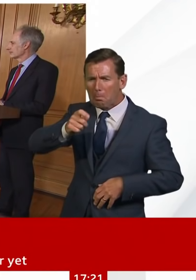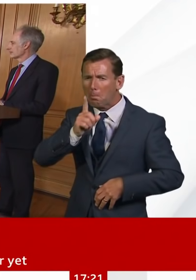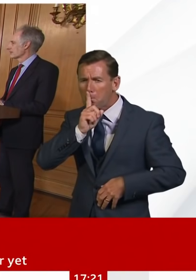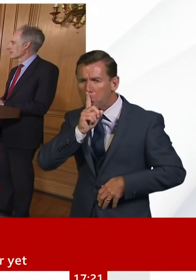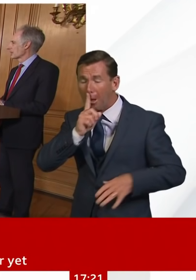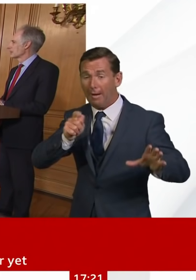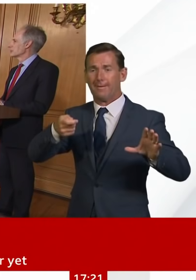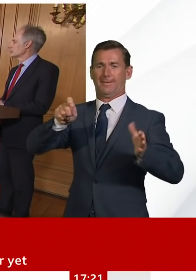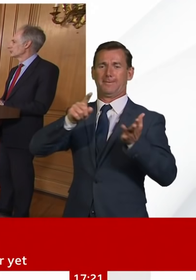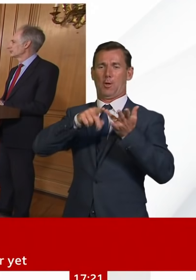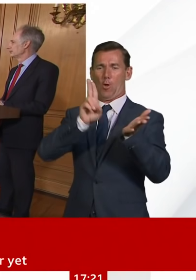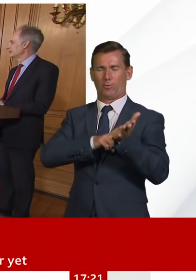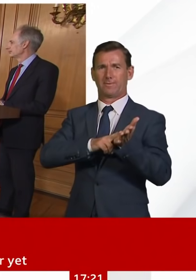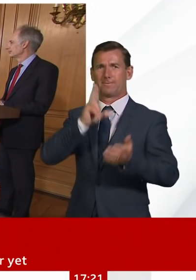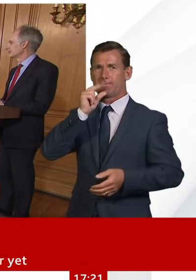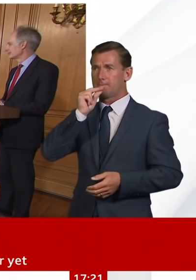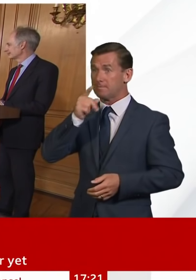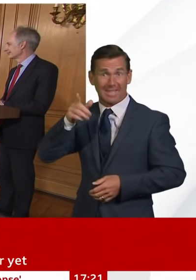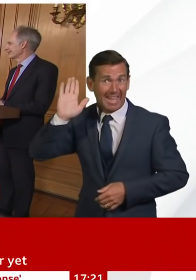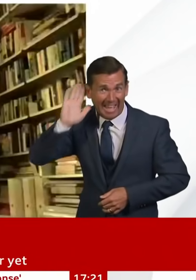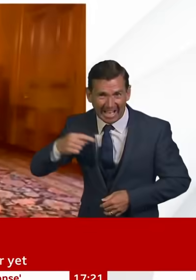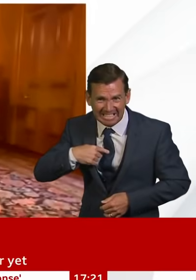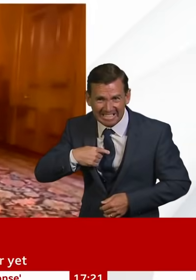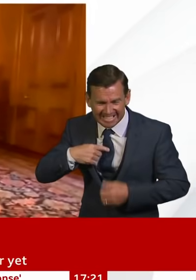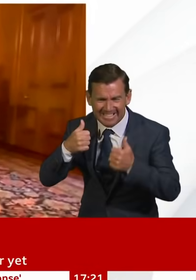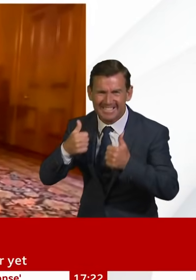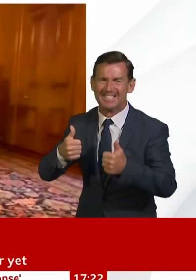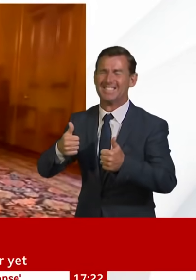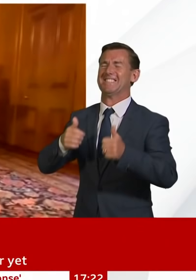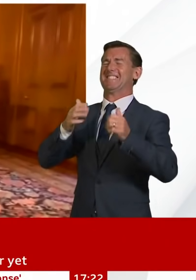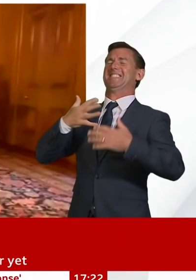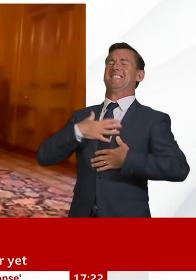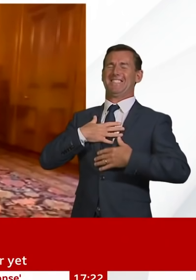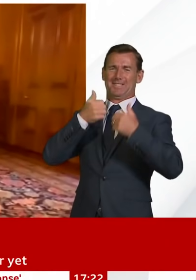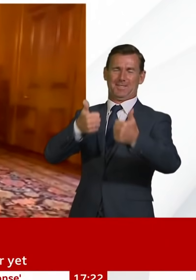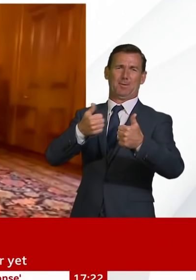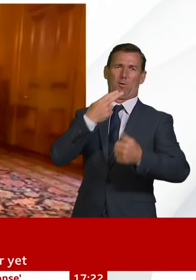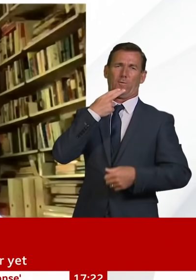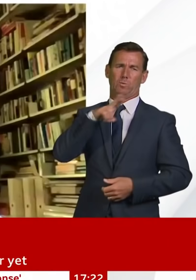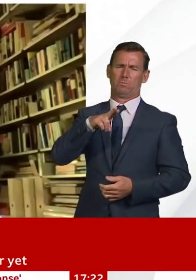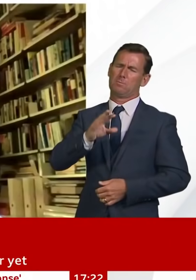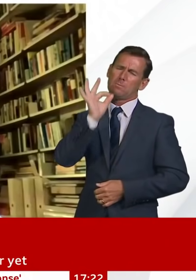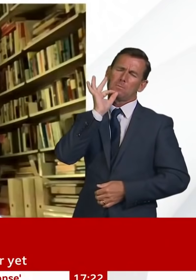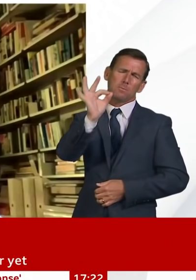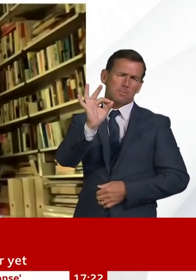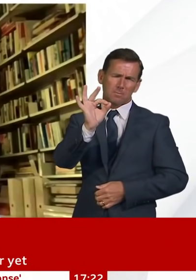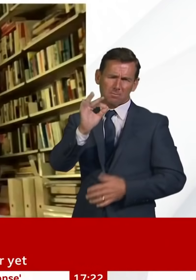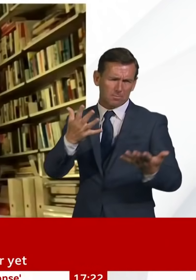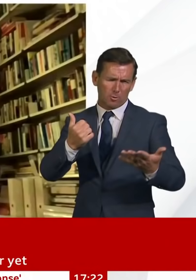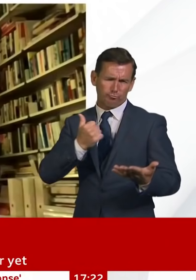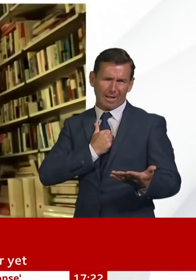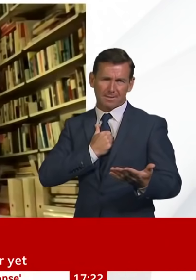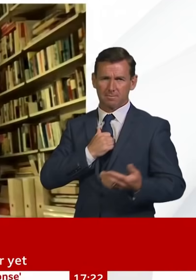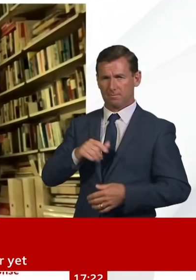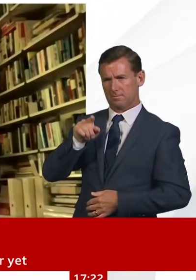What's going on? Okay, can you hear me now? Yes. Good afternoon. Is it correct that you're not ready